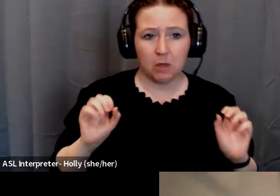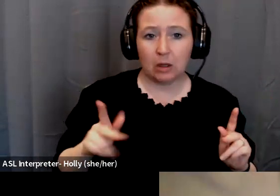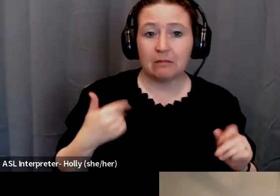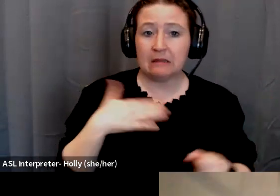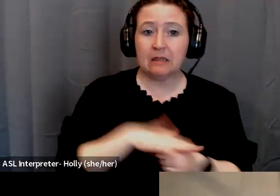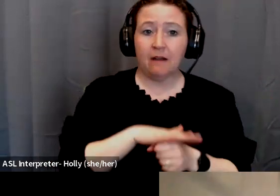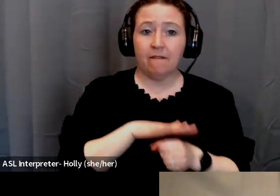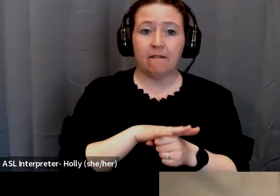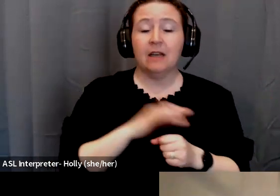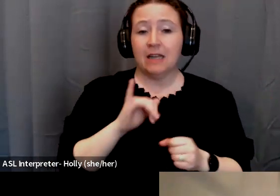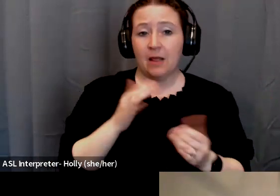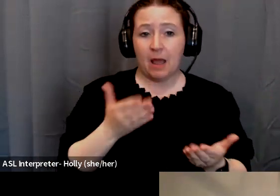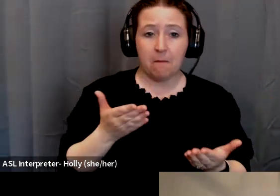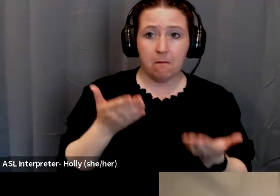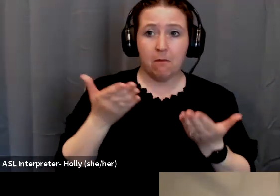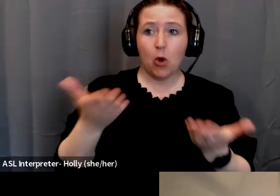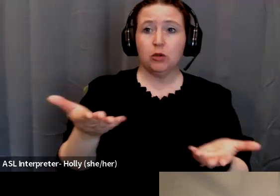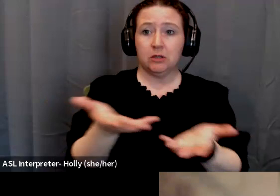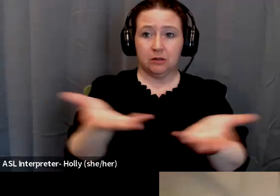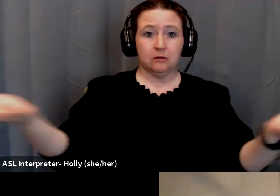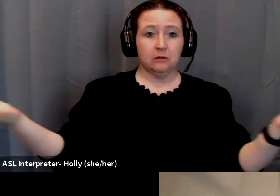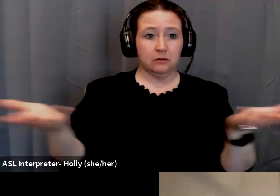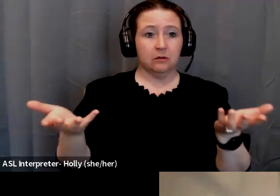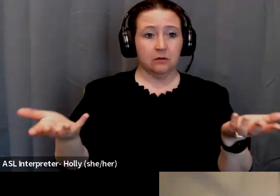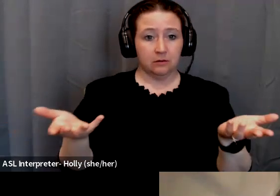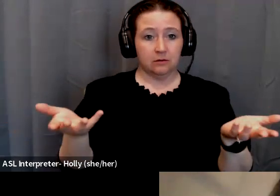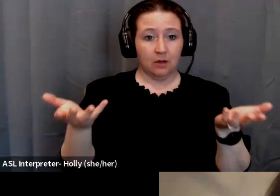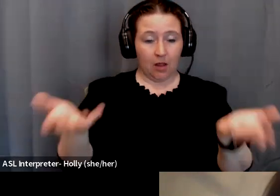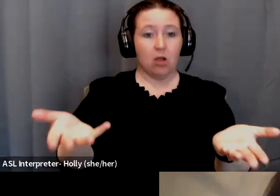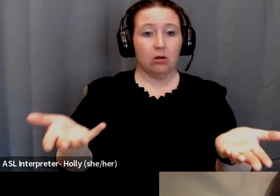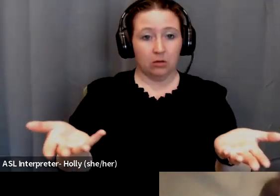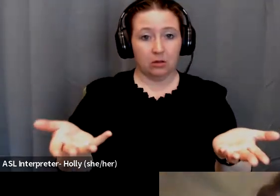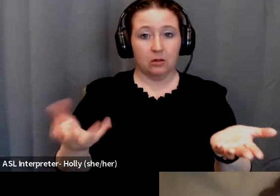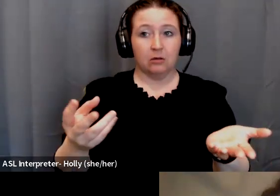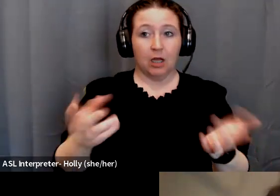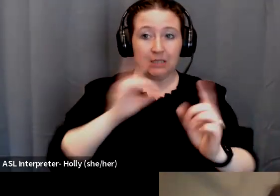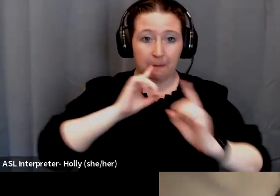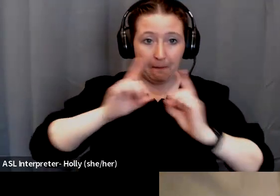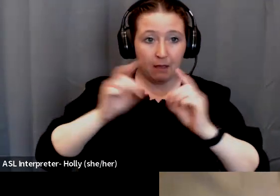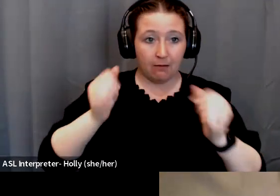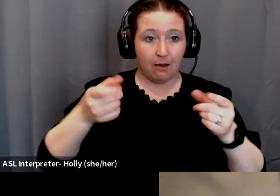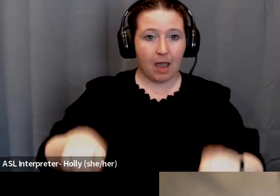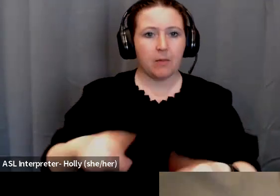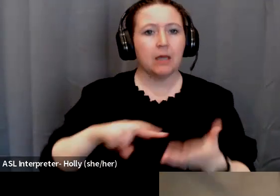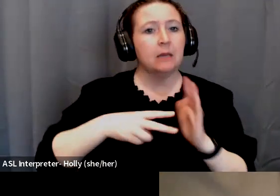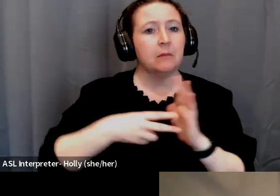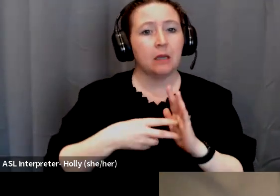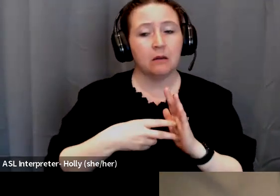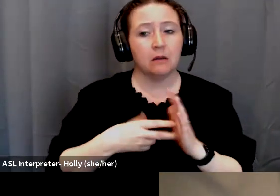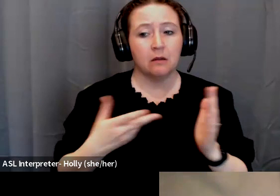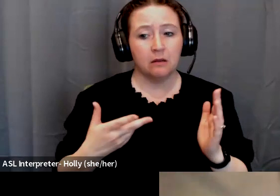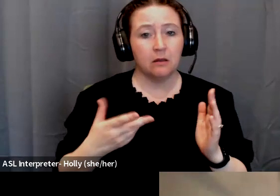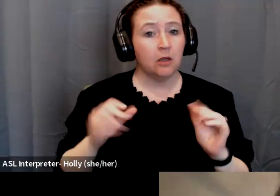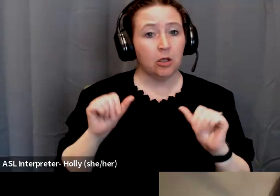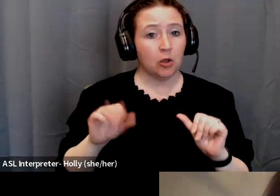Now that motion is on the floor, and therefore it can be debated. What does that mean? It could just be